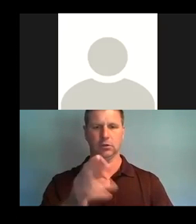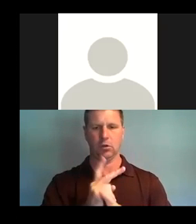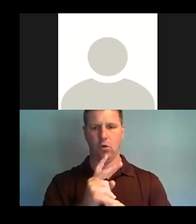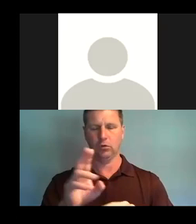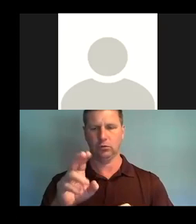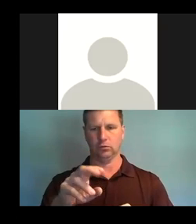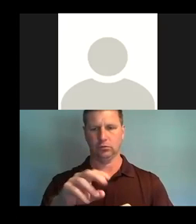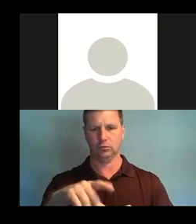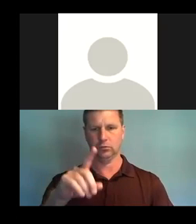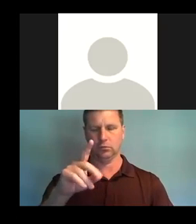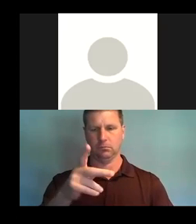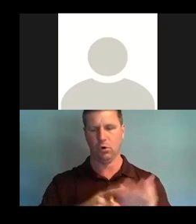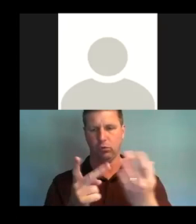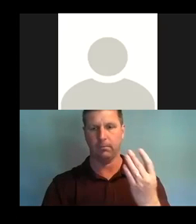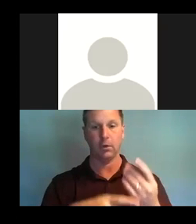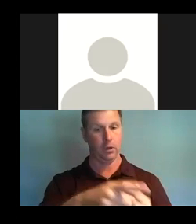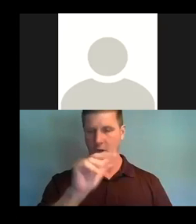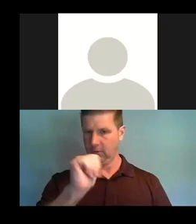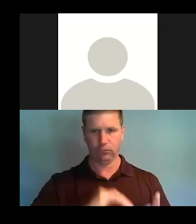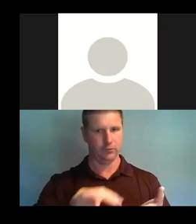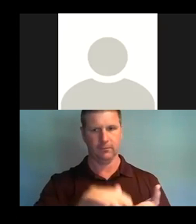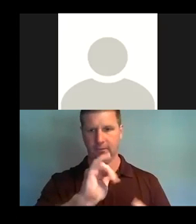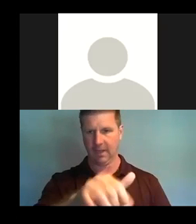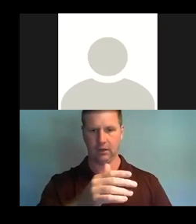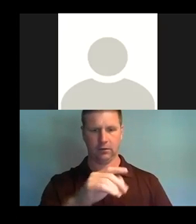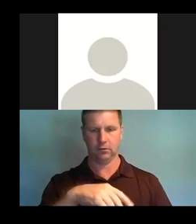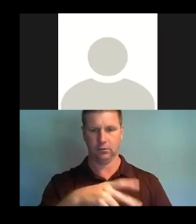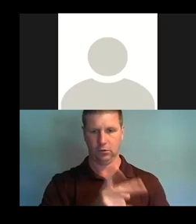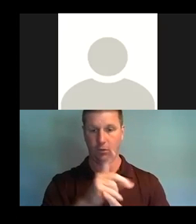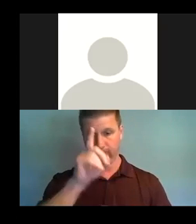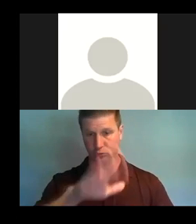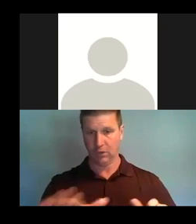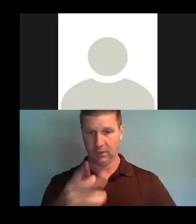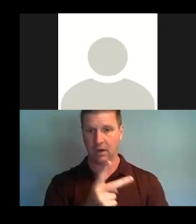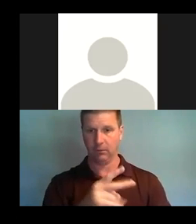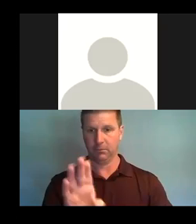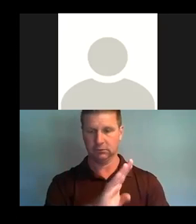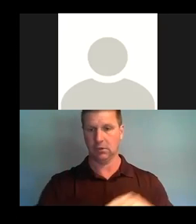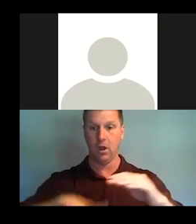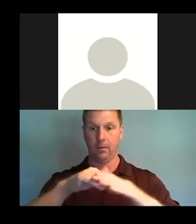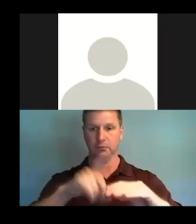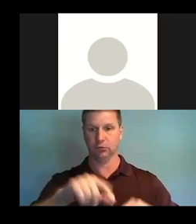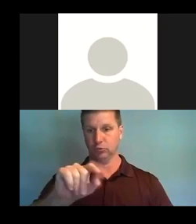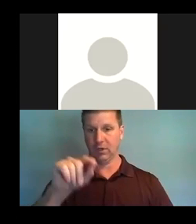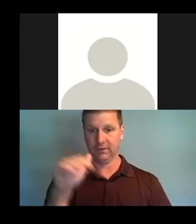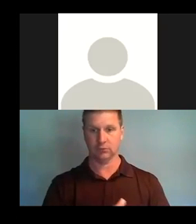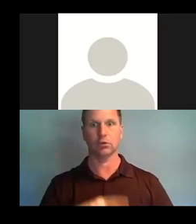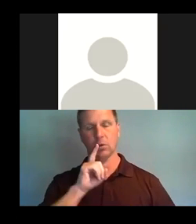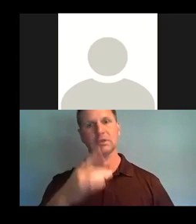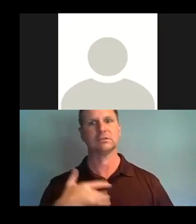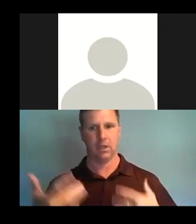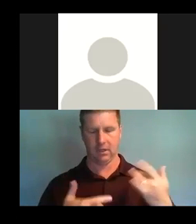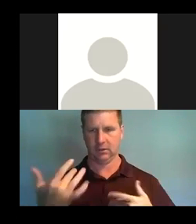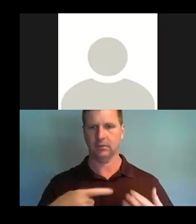a forgivable loan for childcare businesses within the city limits up to $20,000. We are very excited about